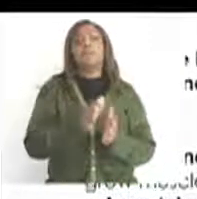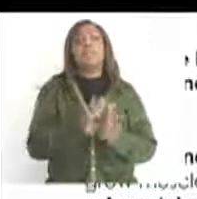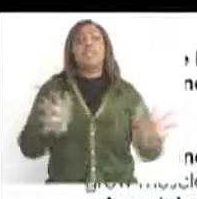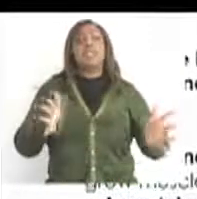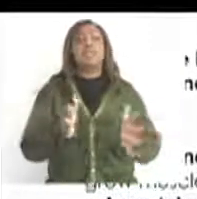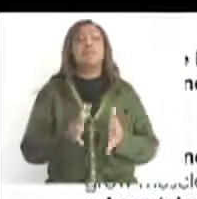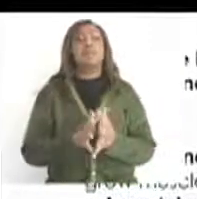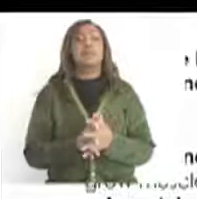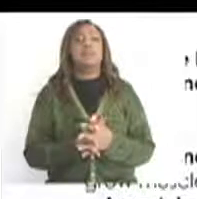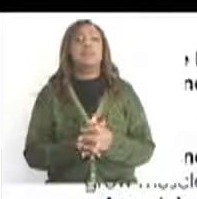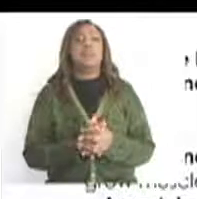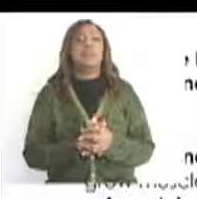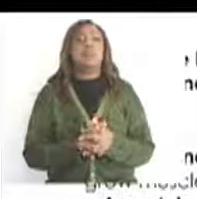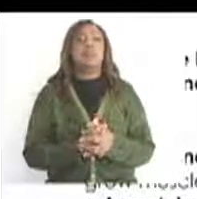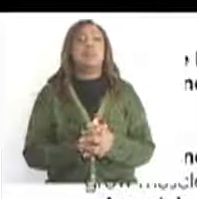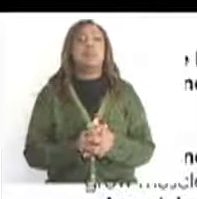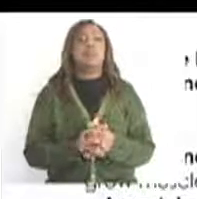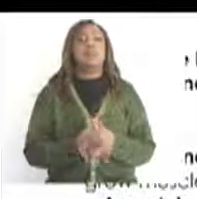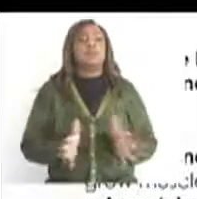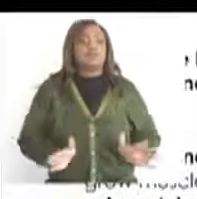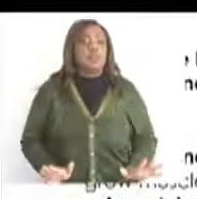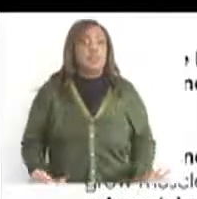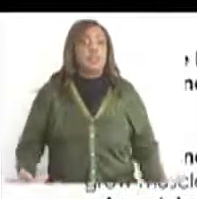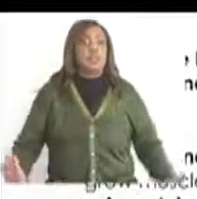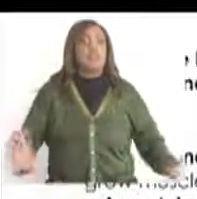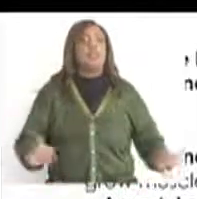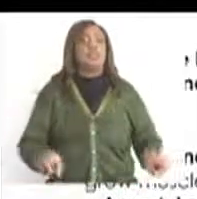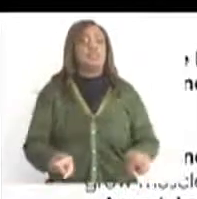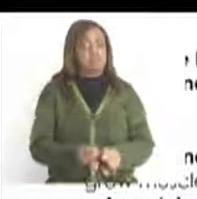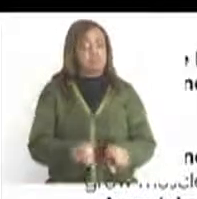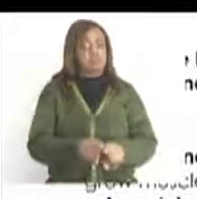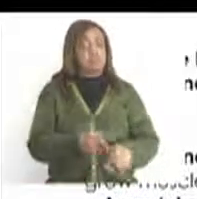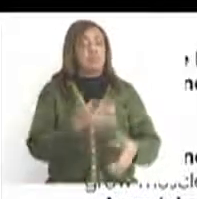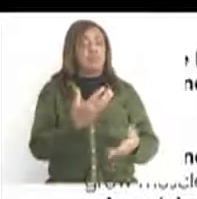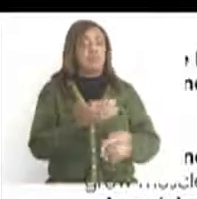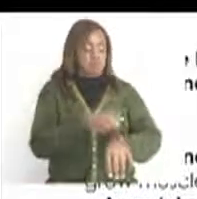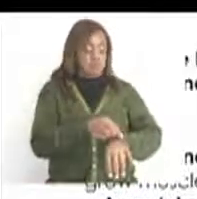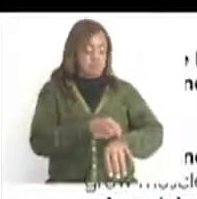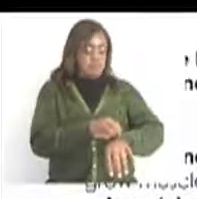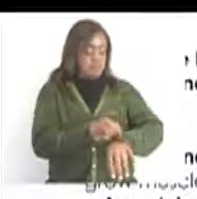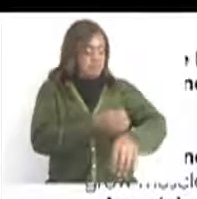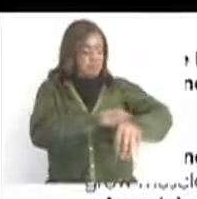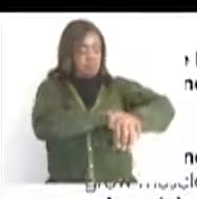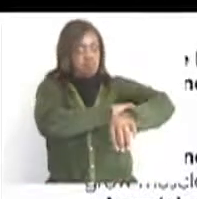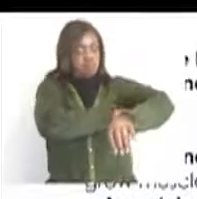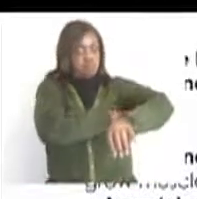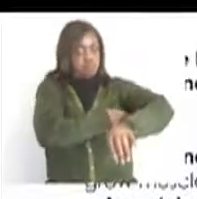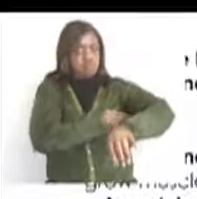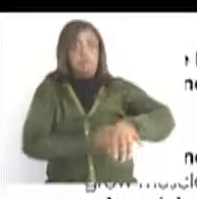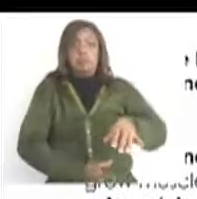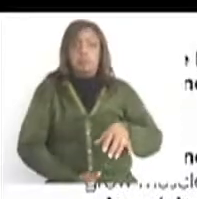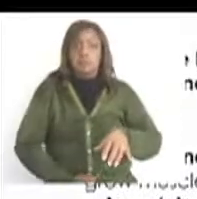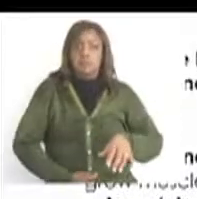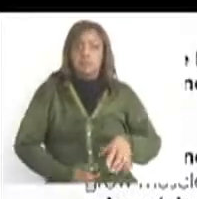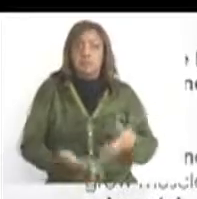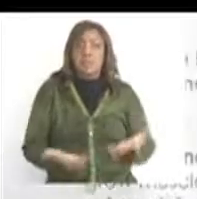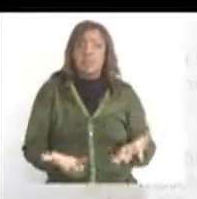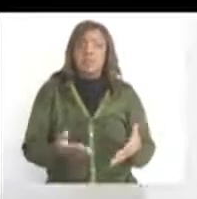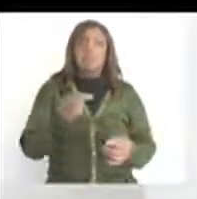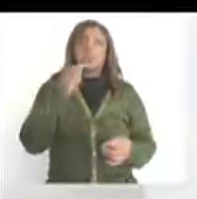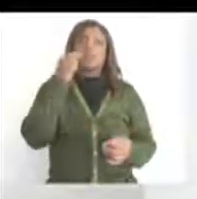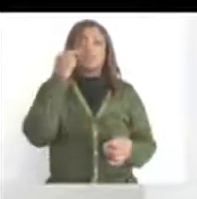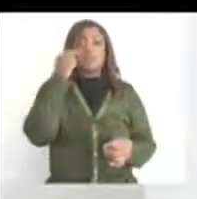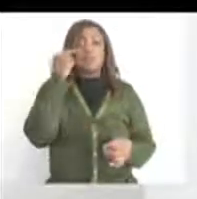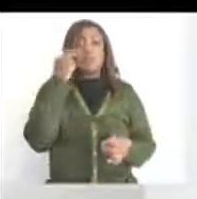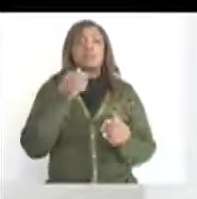parts, legs, and arms. Hips becomes widened. Menstruation or periods begin. Now let's go to